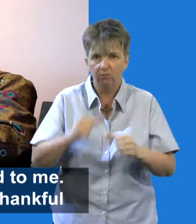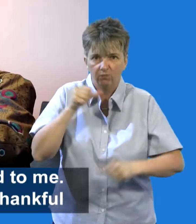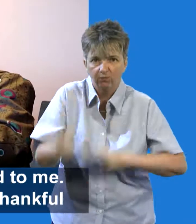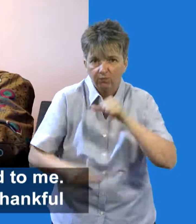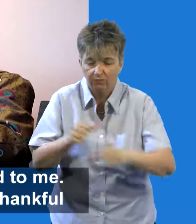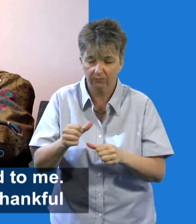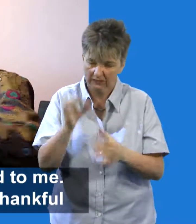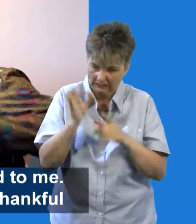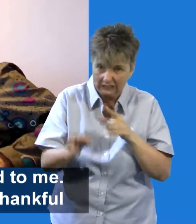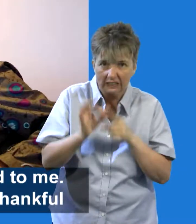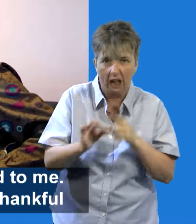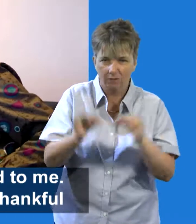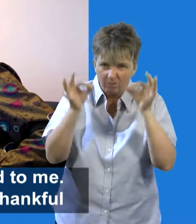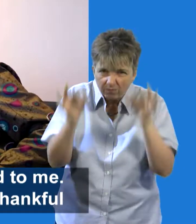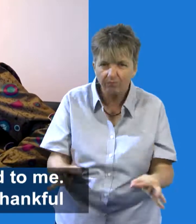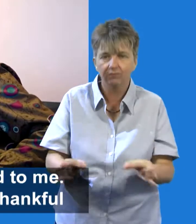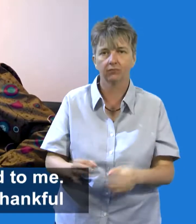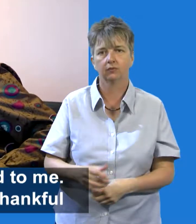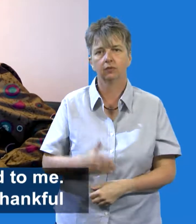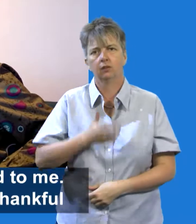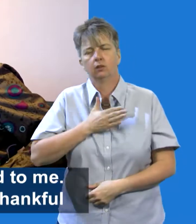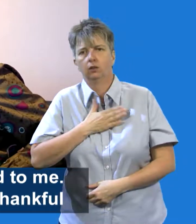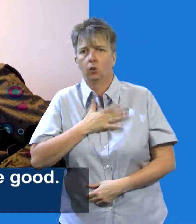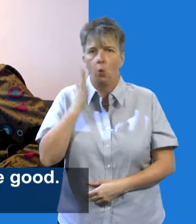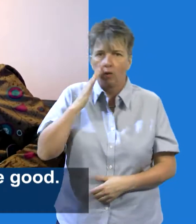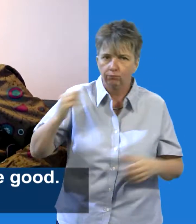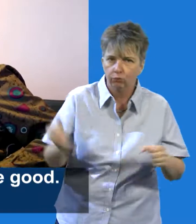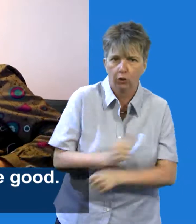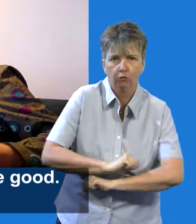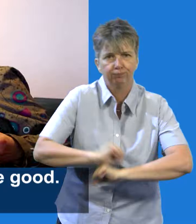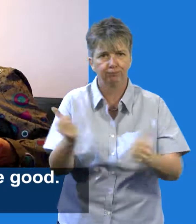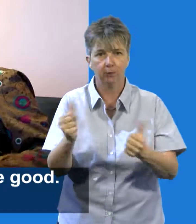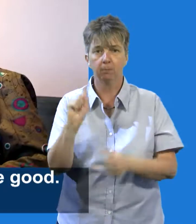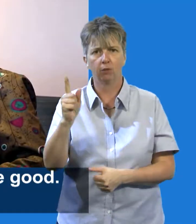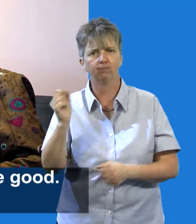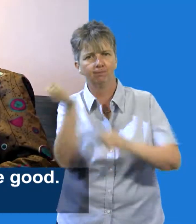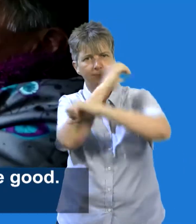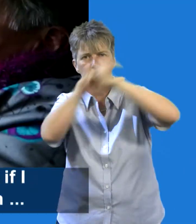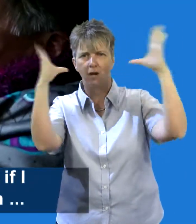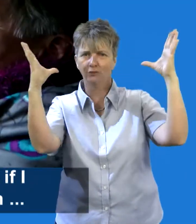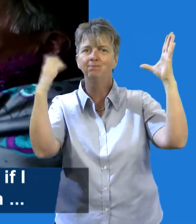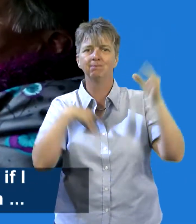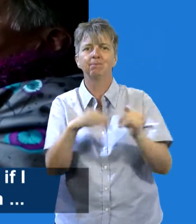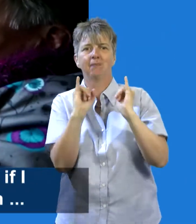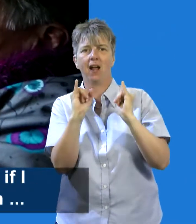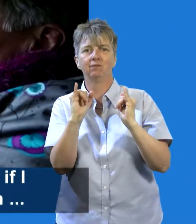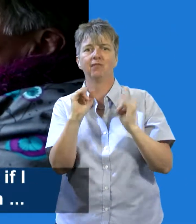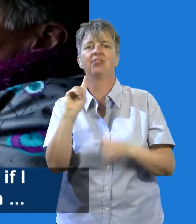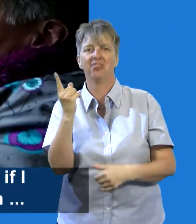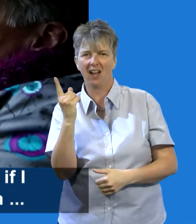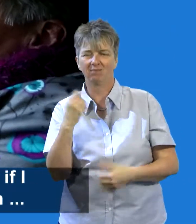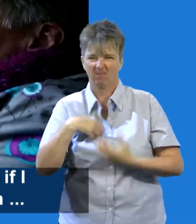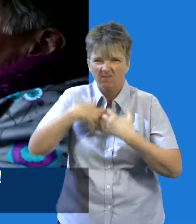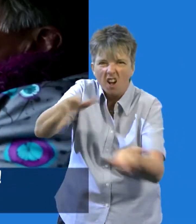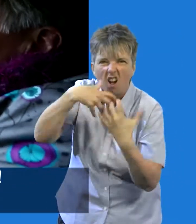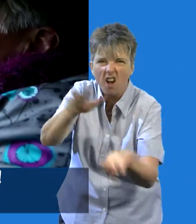me. I'm very exacting, but I'm just thankful it's when I'm trying to do some good. Because I would imagine that if I was trying to do